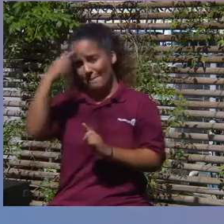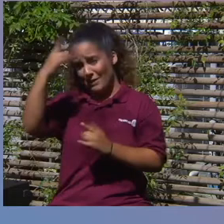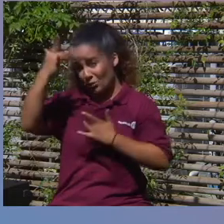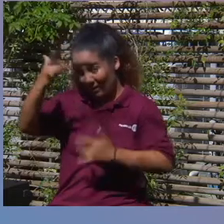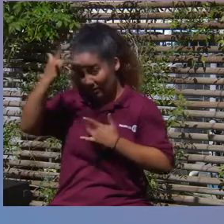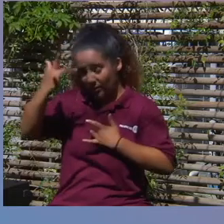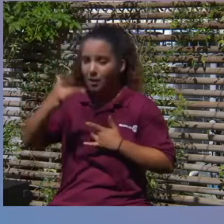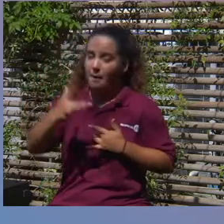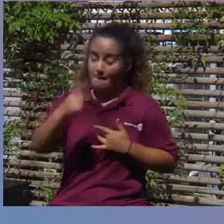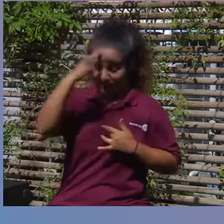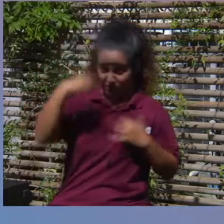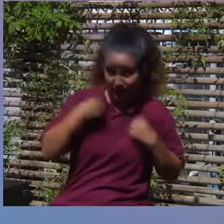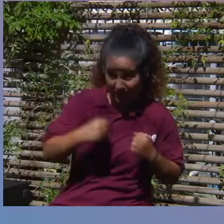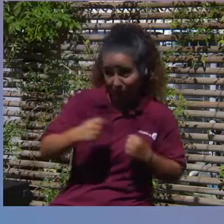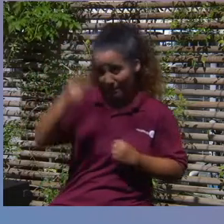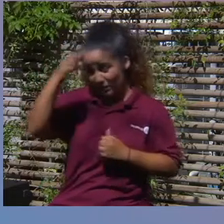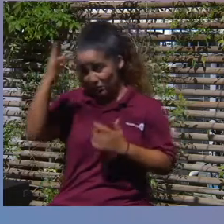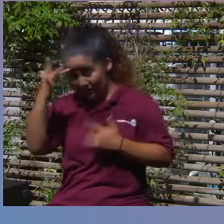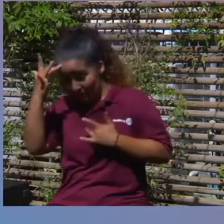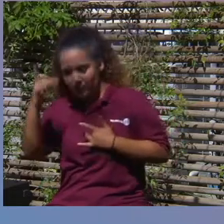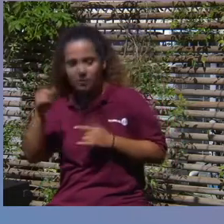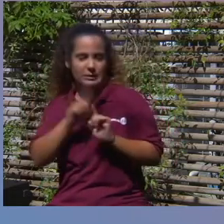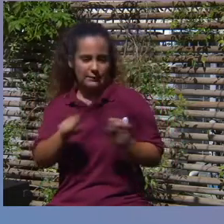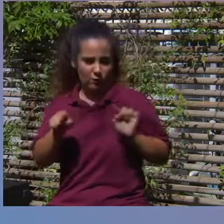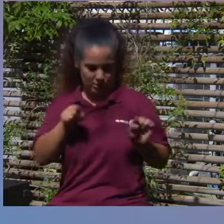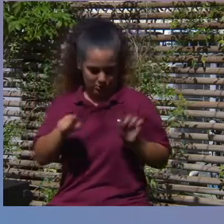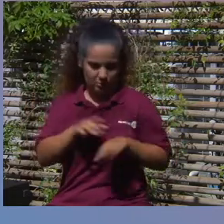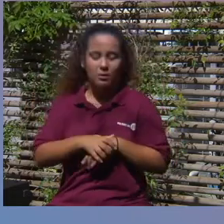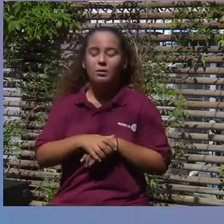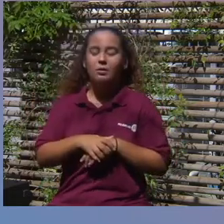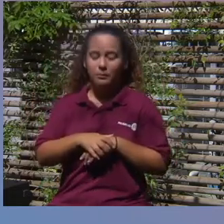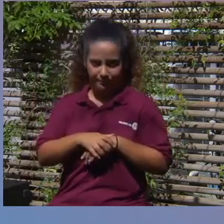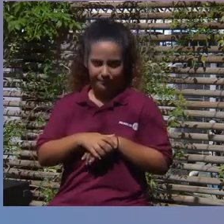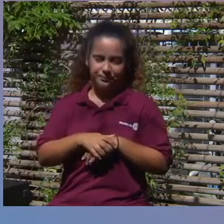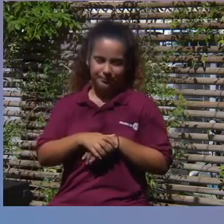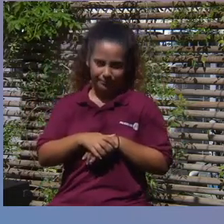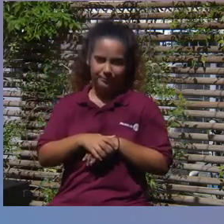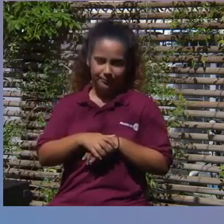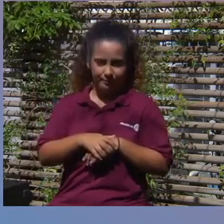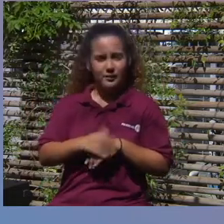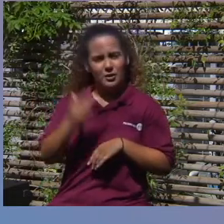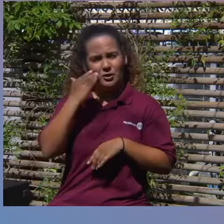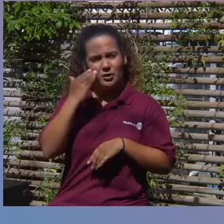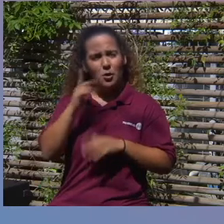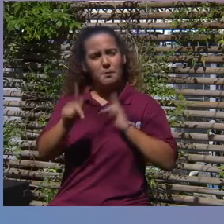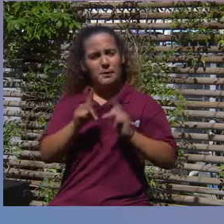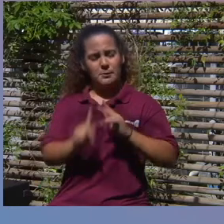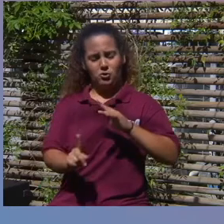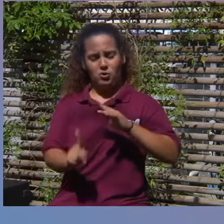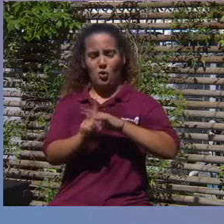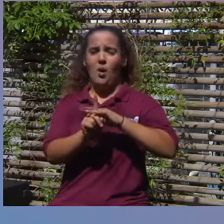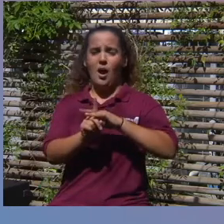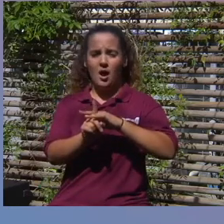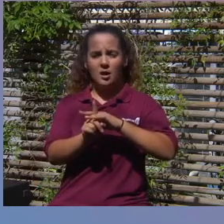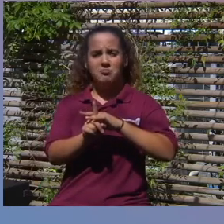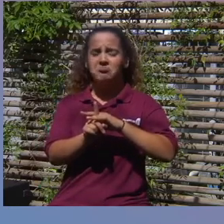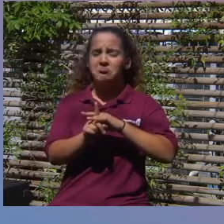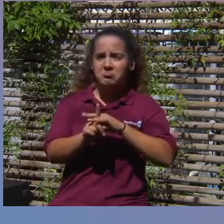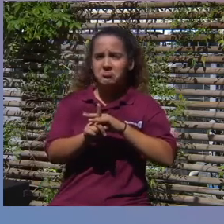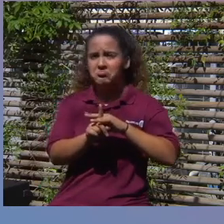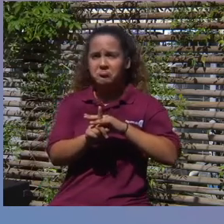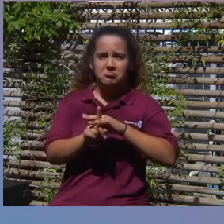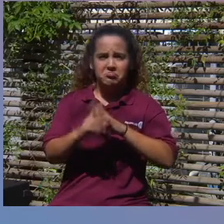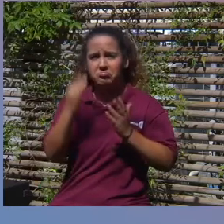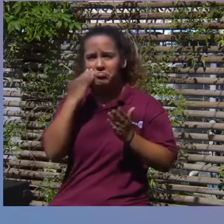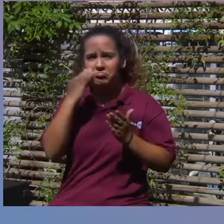something different, mental health and mental illness are not the same thing. We're talking about all these different ways that people show up in cognitive,